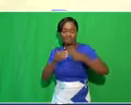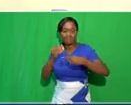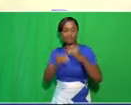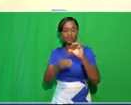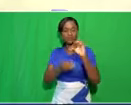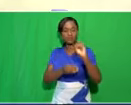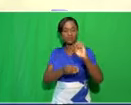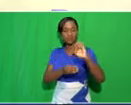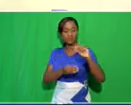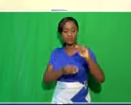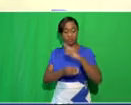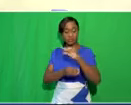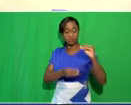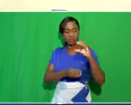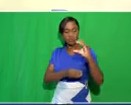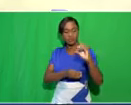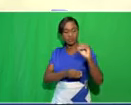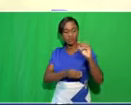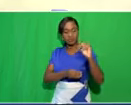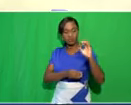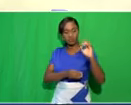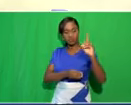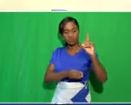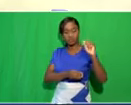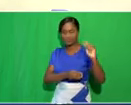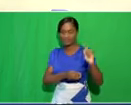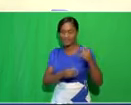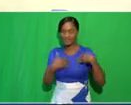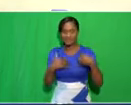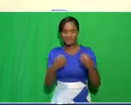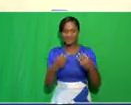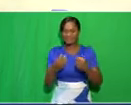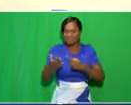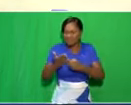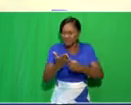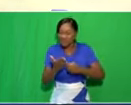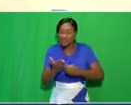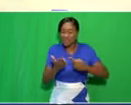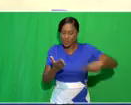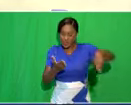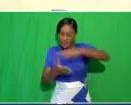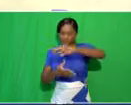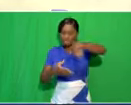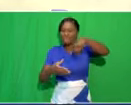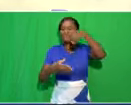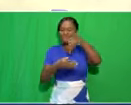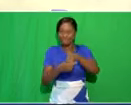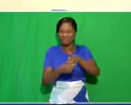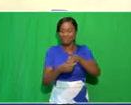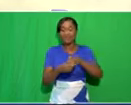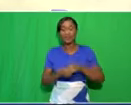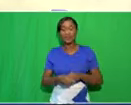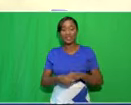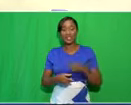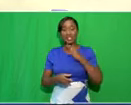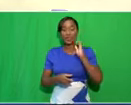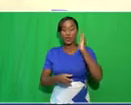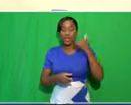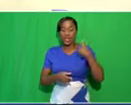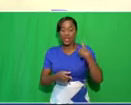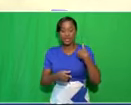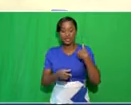and Concordat. We have had a very lively discussion thus far, and you have been participating. And I did say that we were going to get